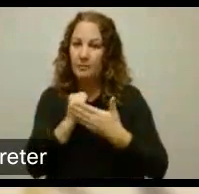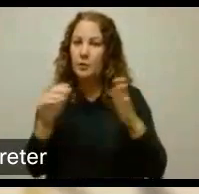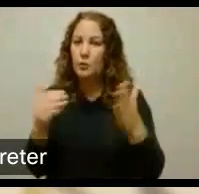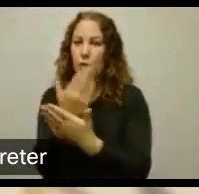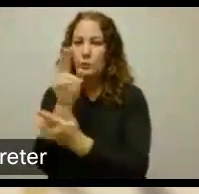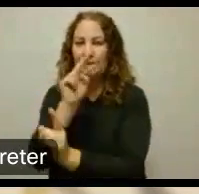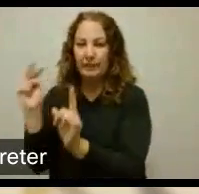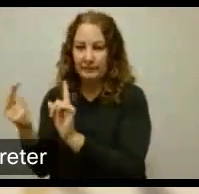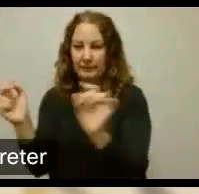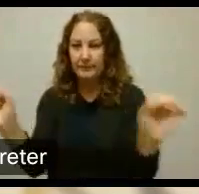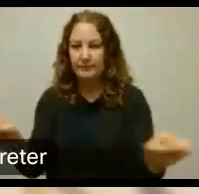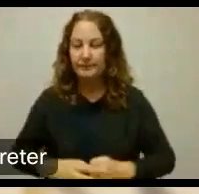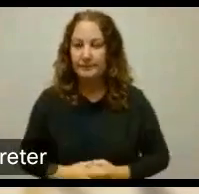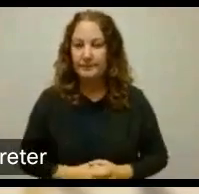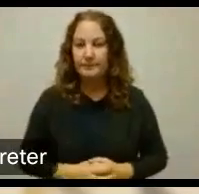new perspectives.